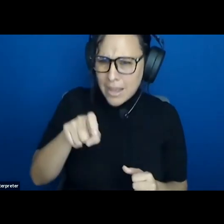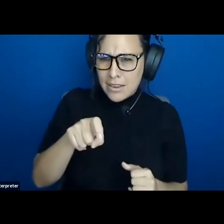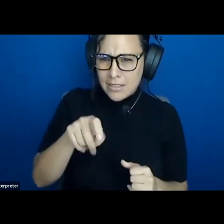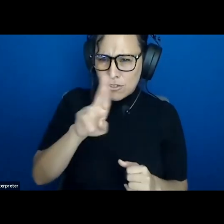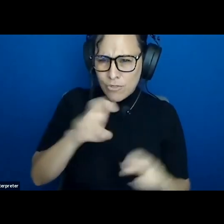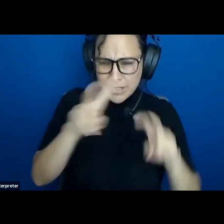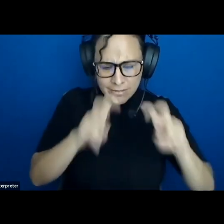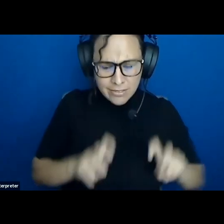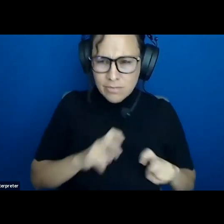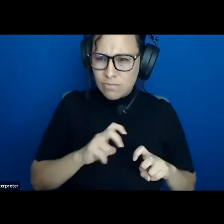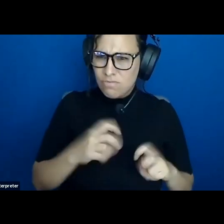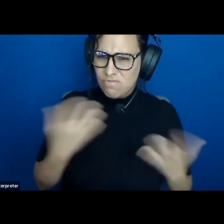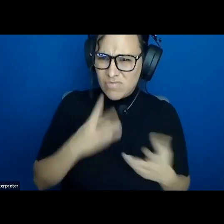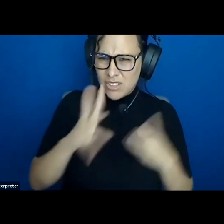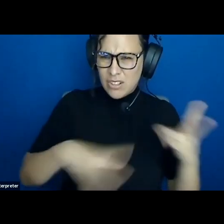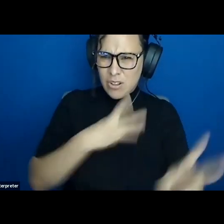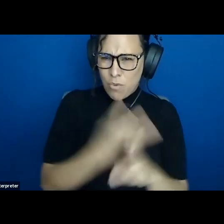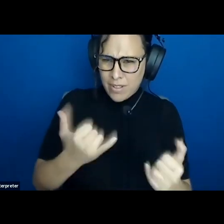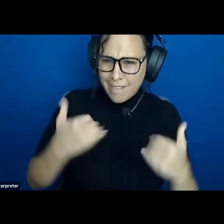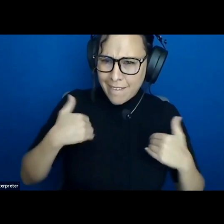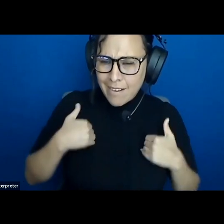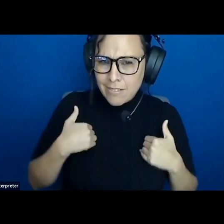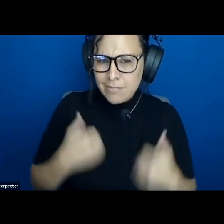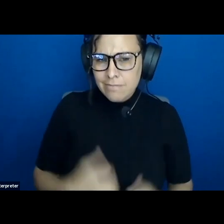we live in. Thank you.